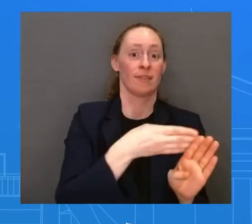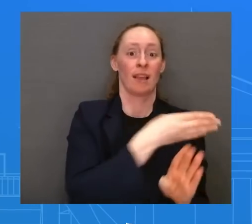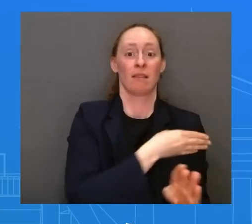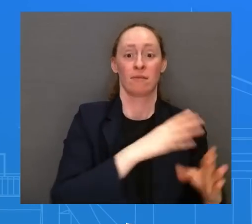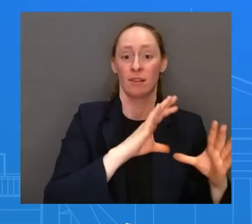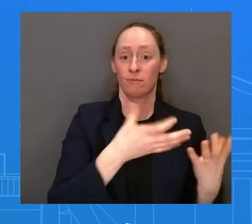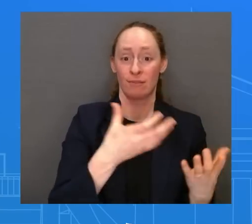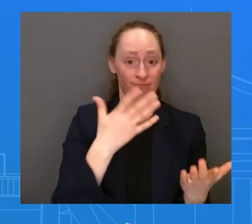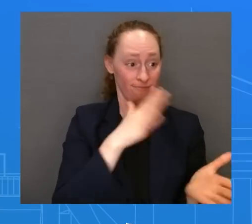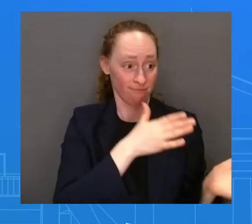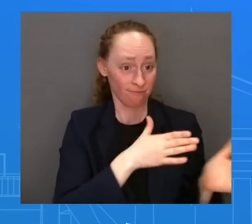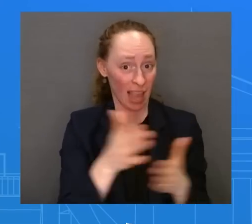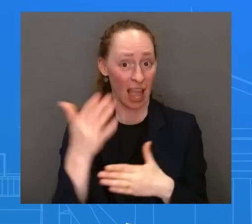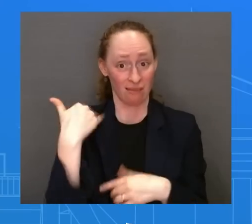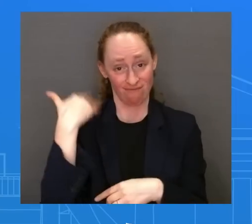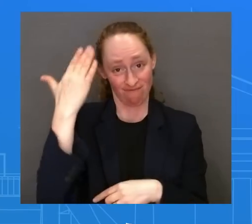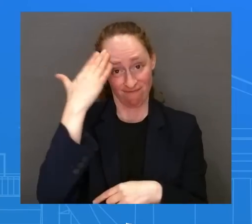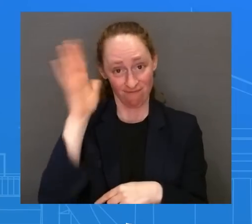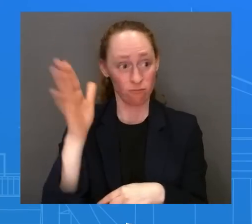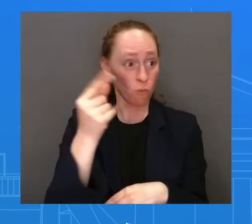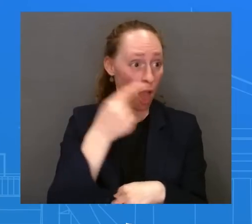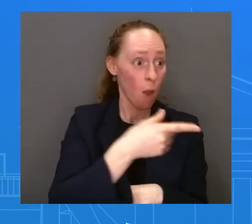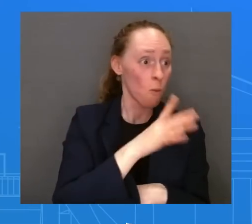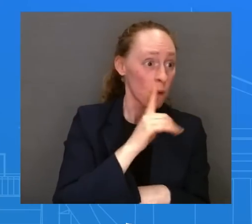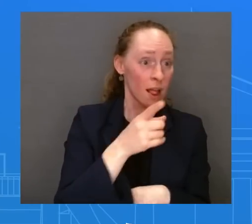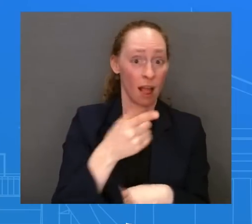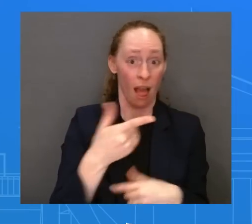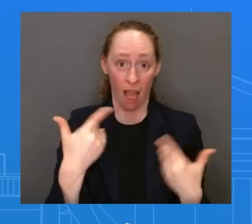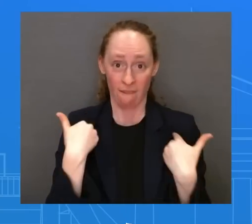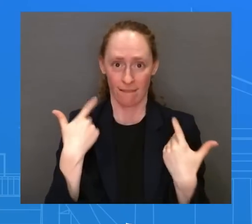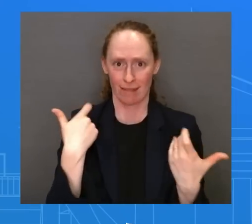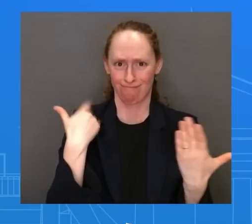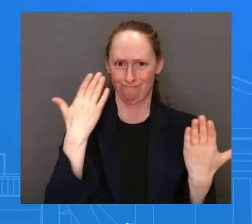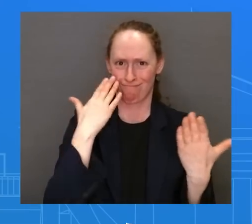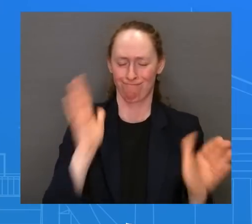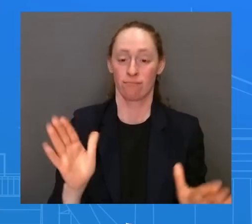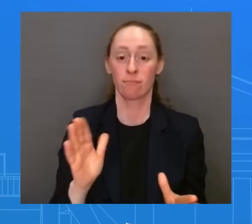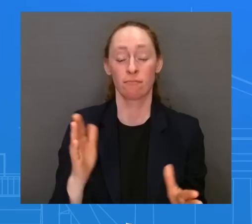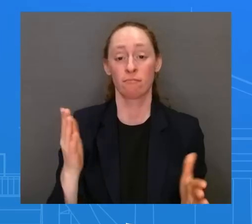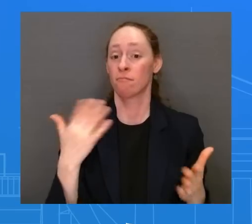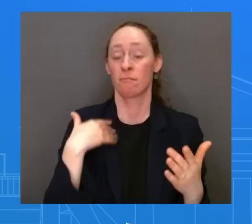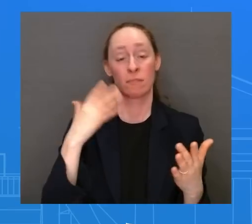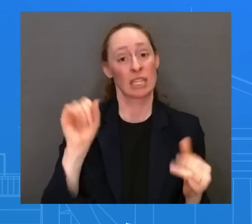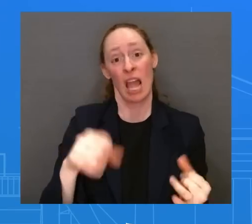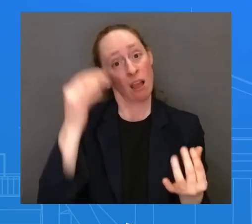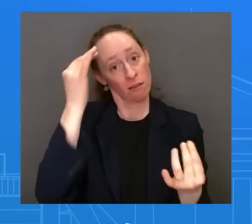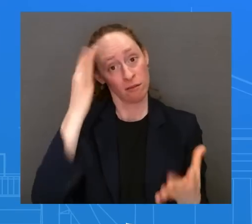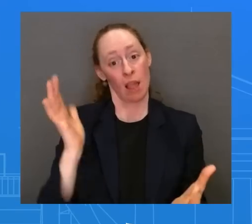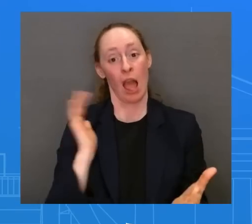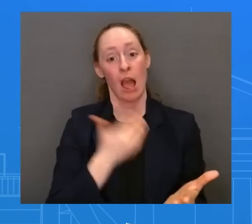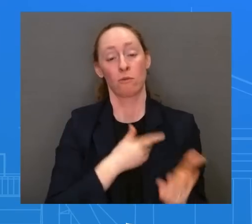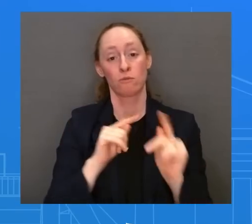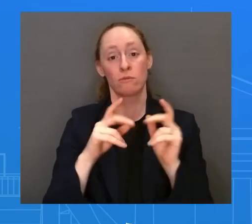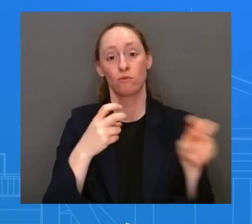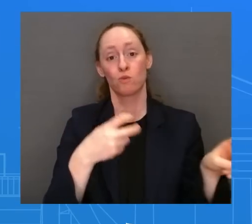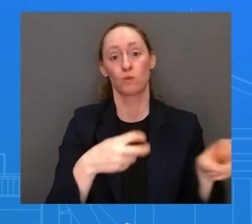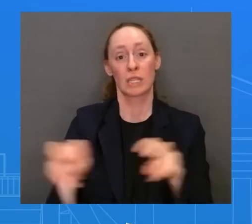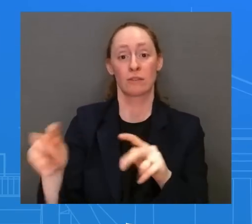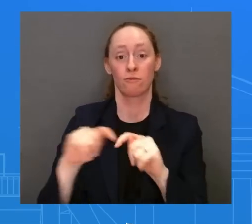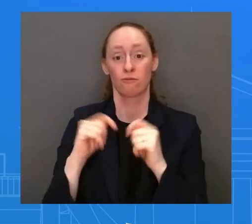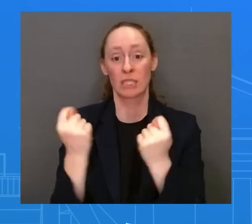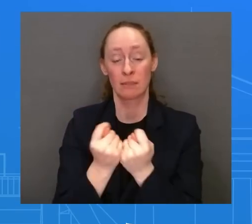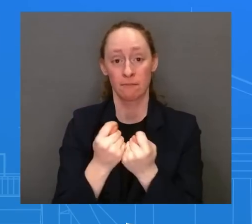you with confidence that the transition team of the incoming Administration asked repeatedly to see ends